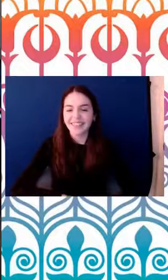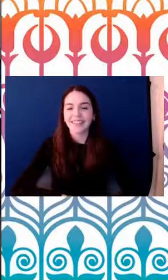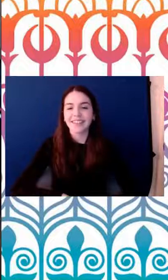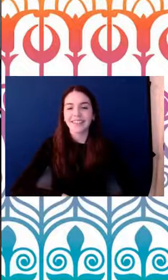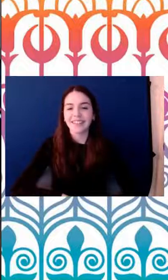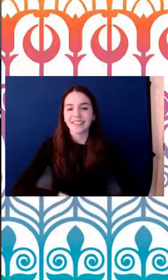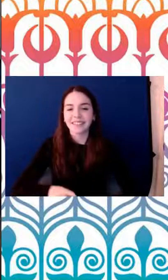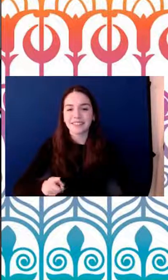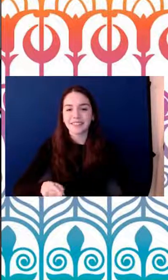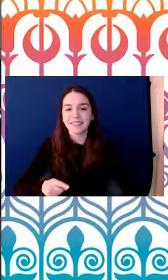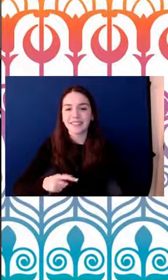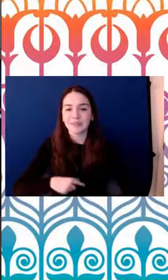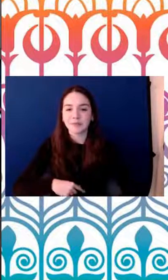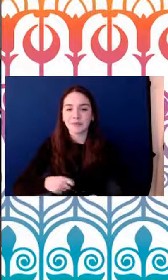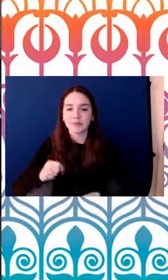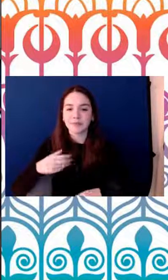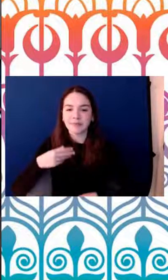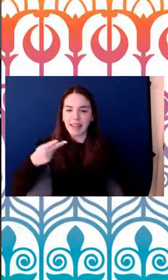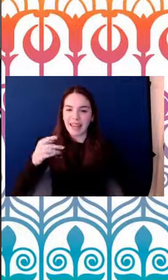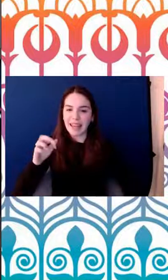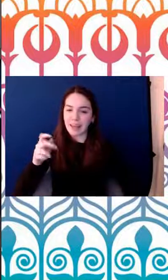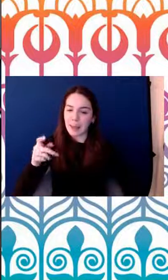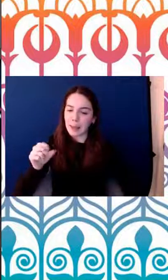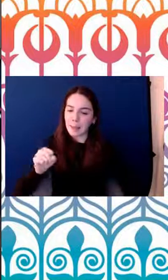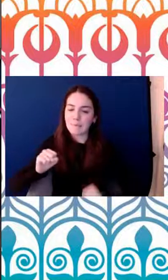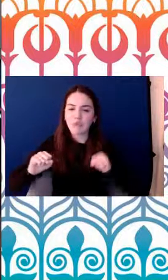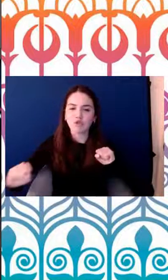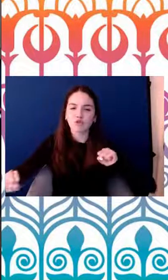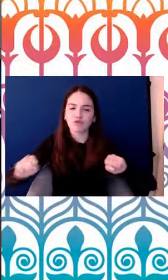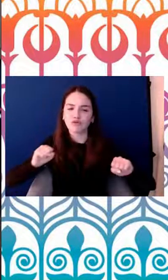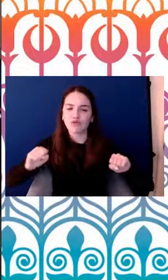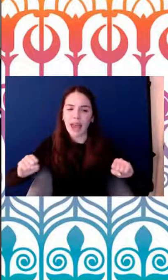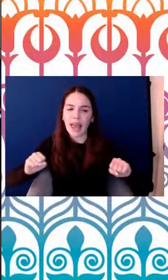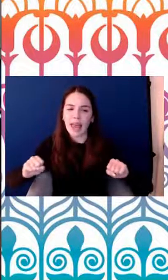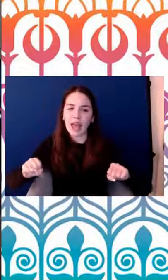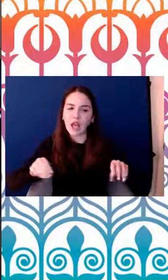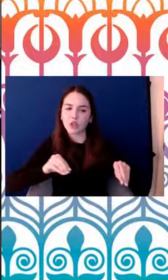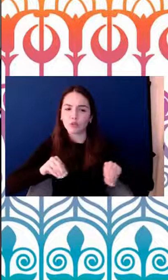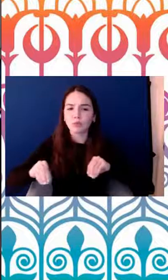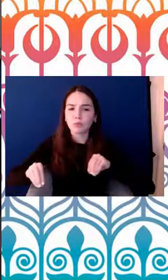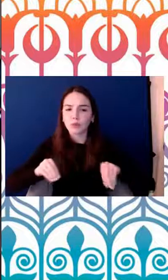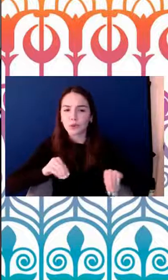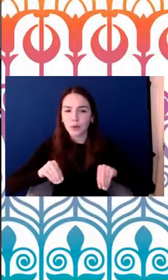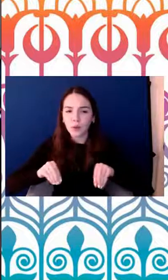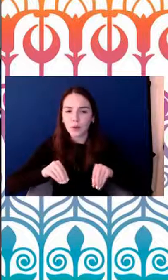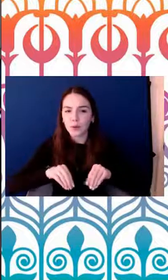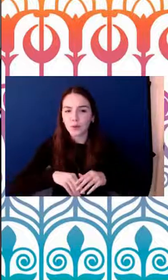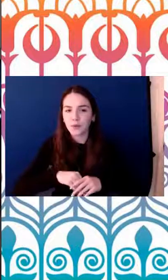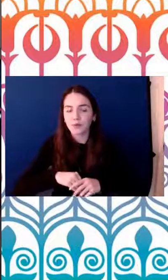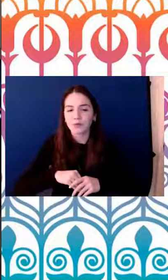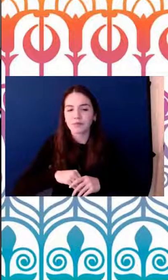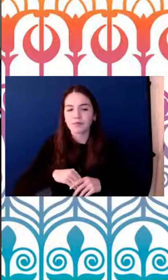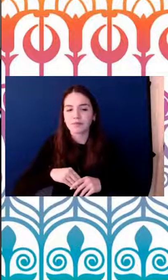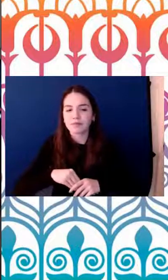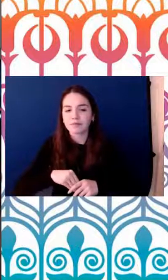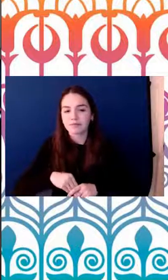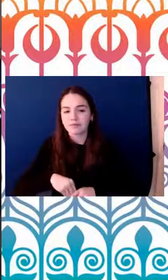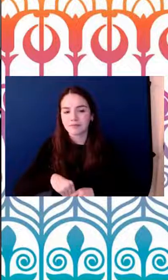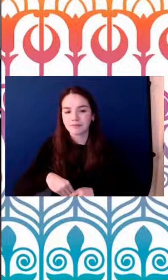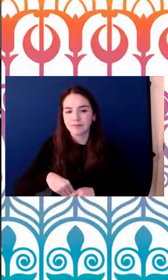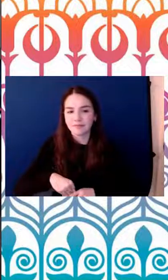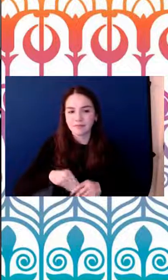my hips, move my hips around. On the other side.